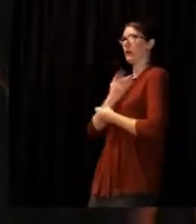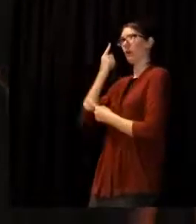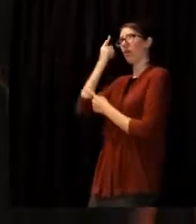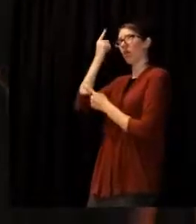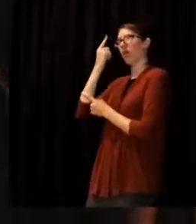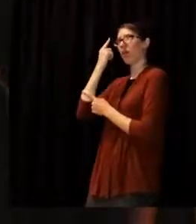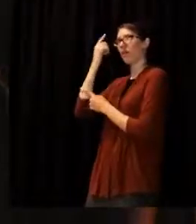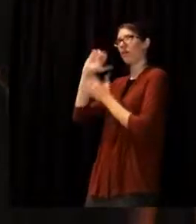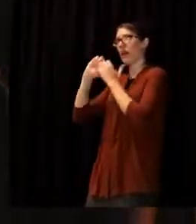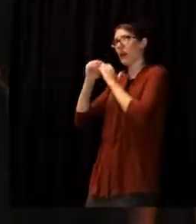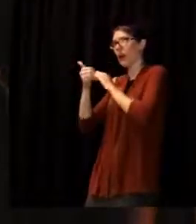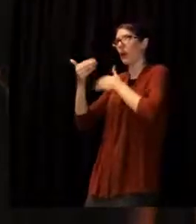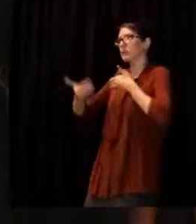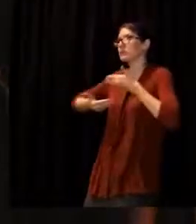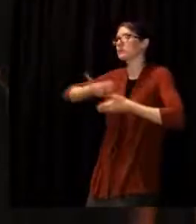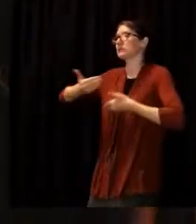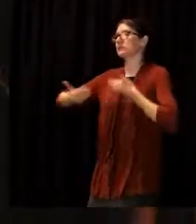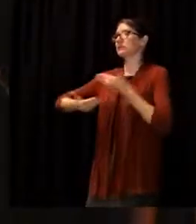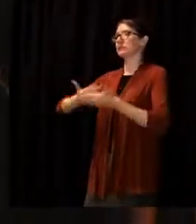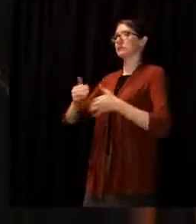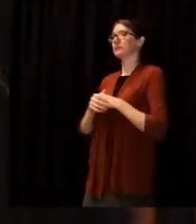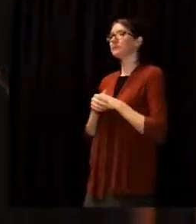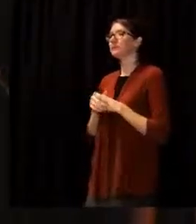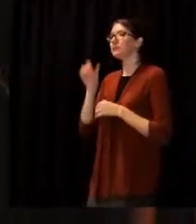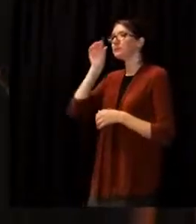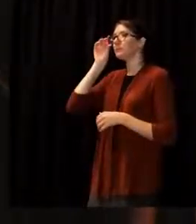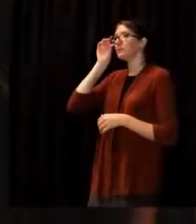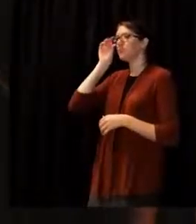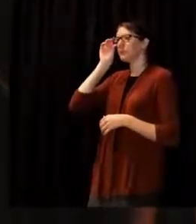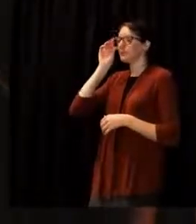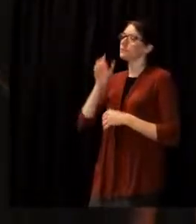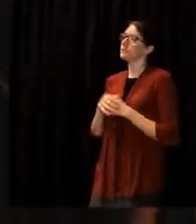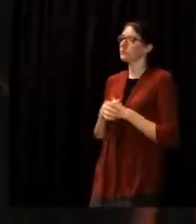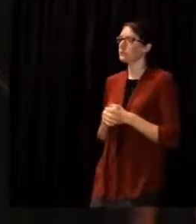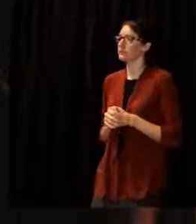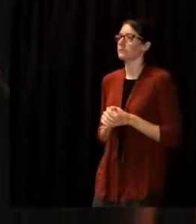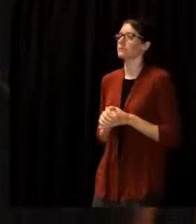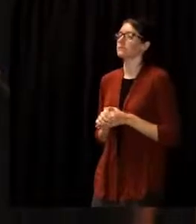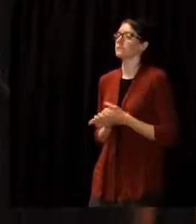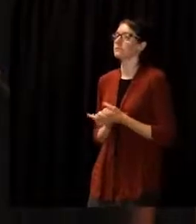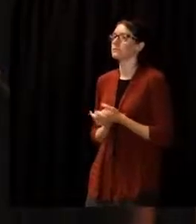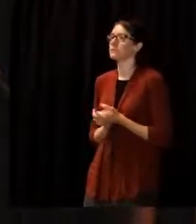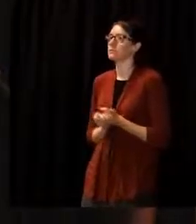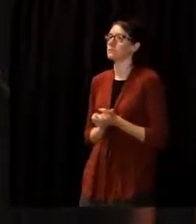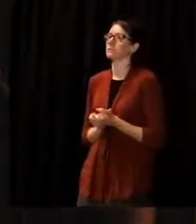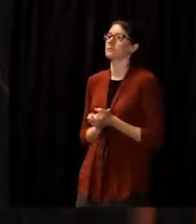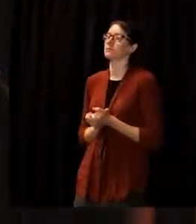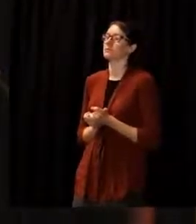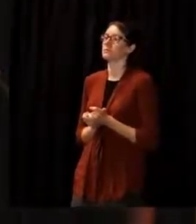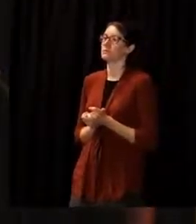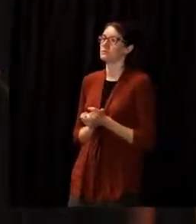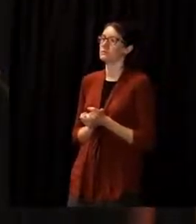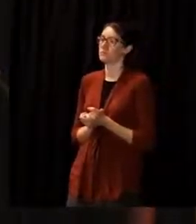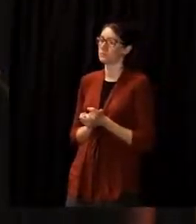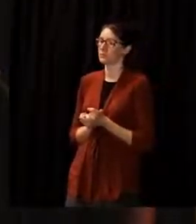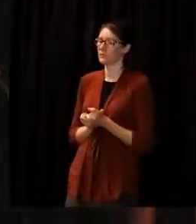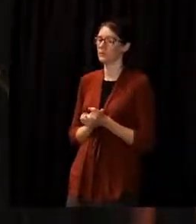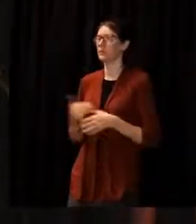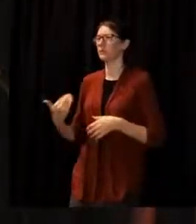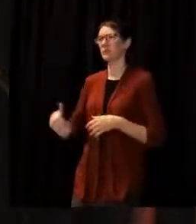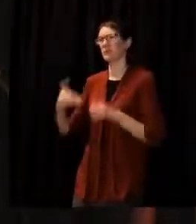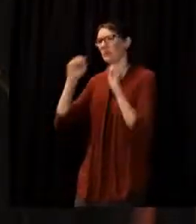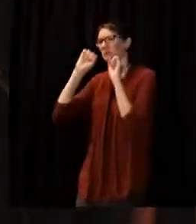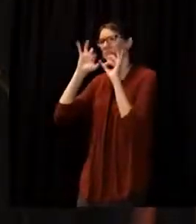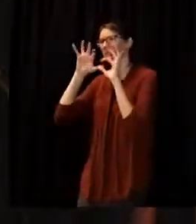think about making disciples and how will we do it and get people onto this path. But isn't it amazing? I mean, the eyes